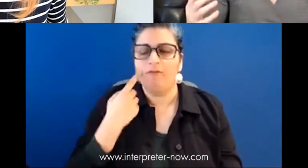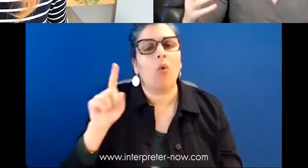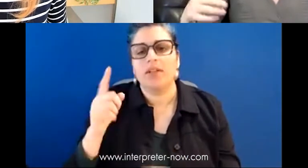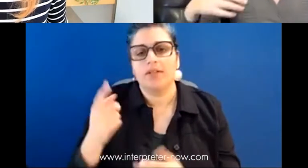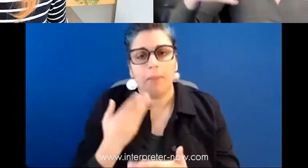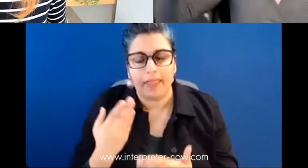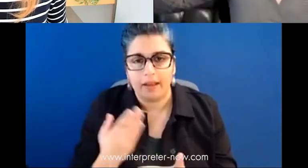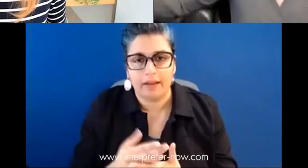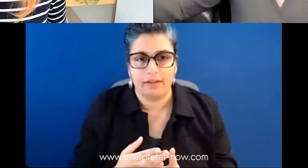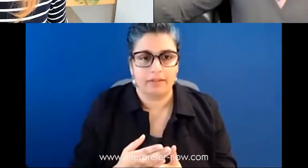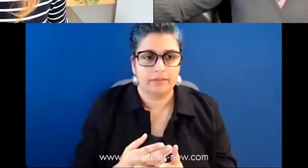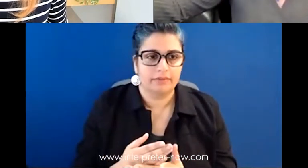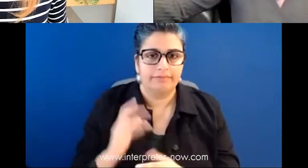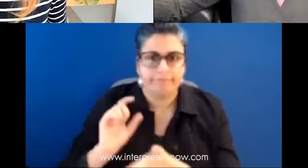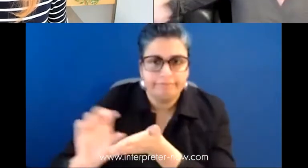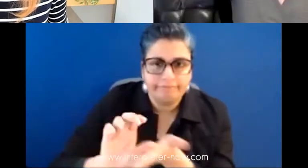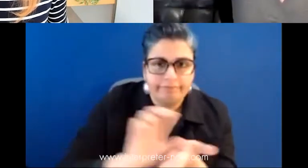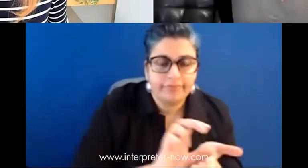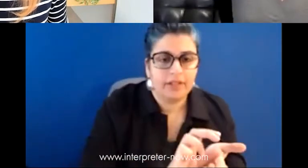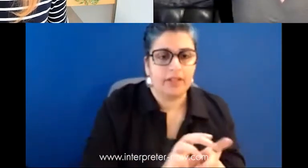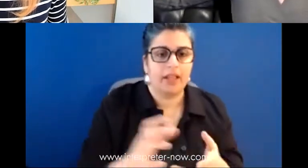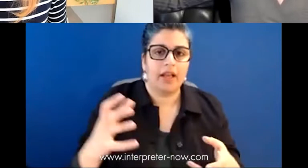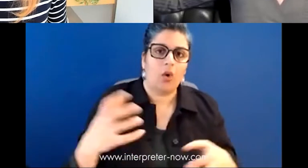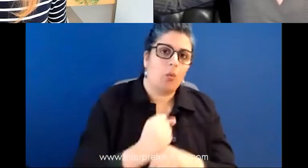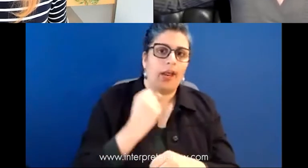So we've just talked about like a winner take all